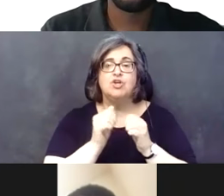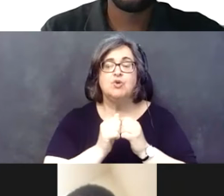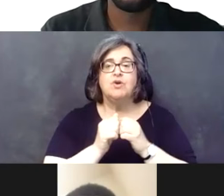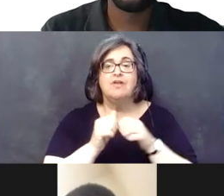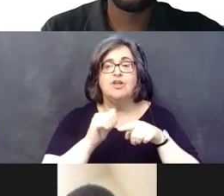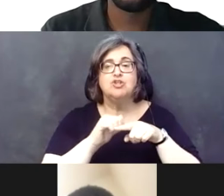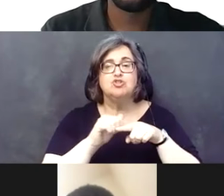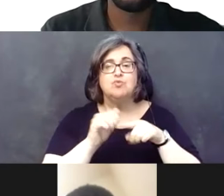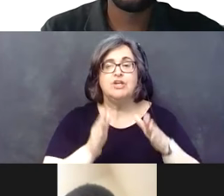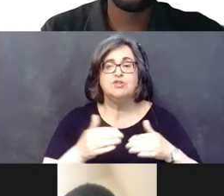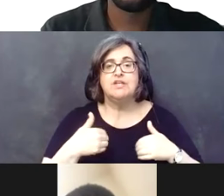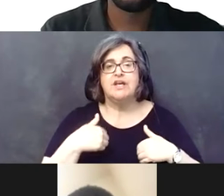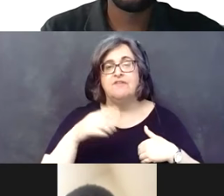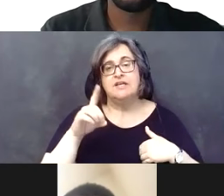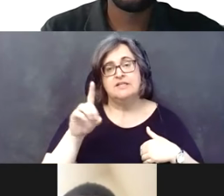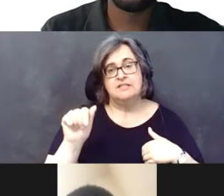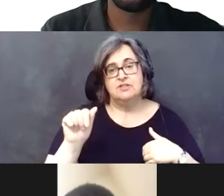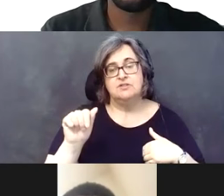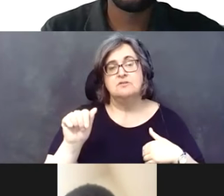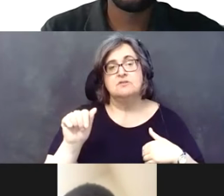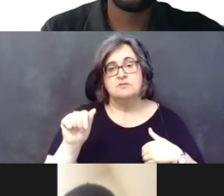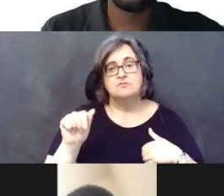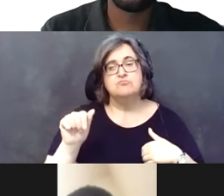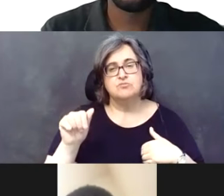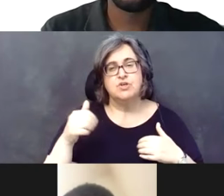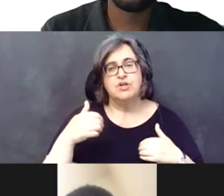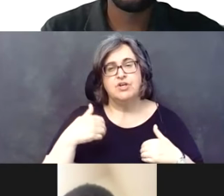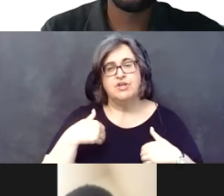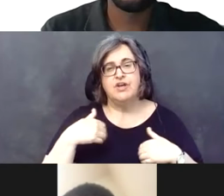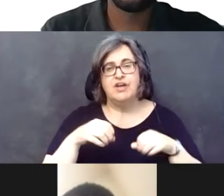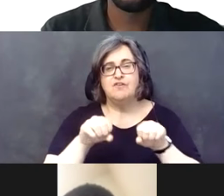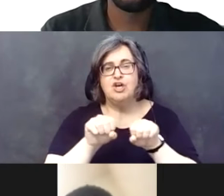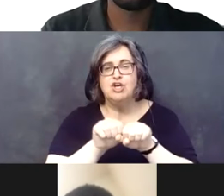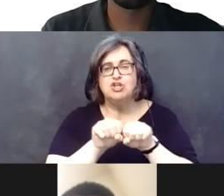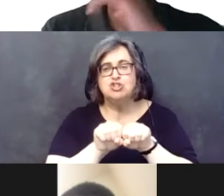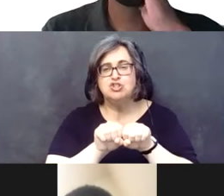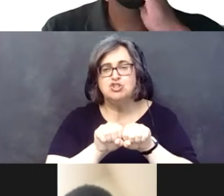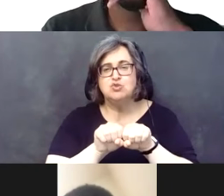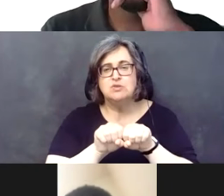trainers with disabilities who have had things like shoe tag. Um,